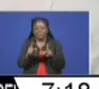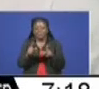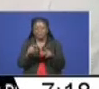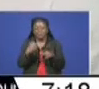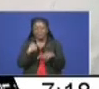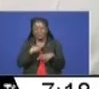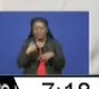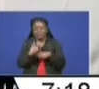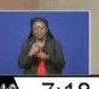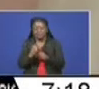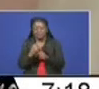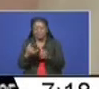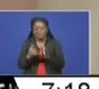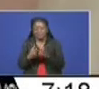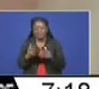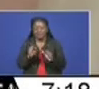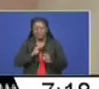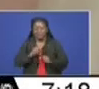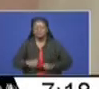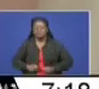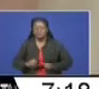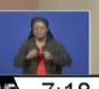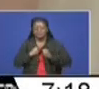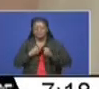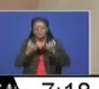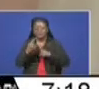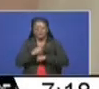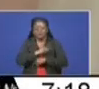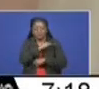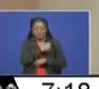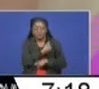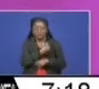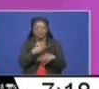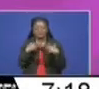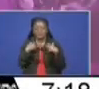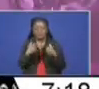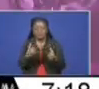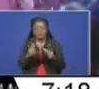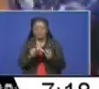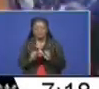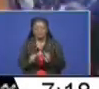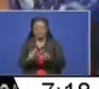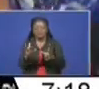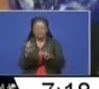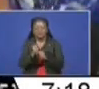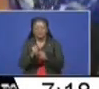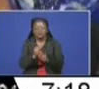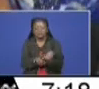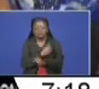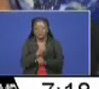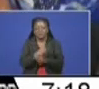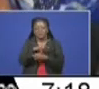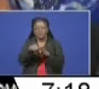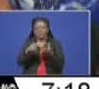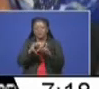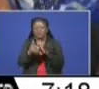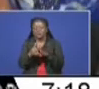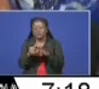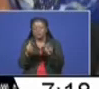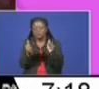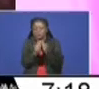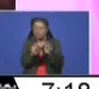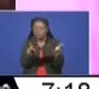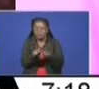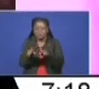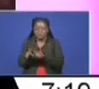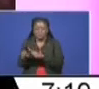I made it. Today, Johnson has a clean bill of health and continues to gain strength among those who have fought a similar battle. She remembers the